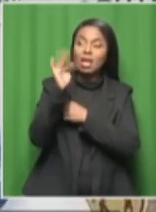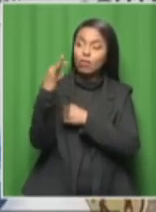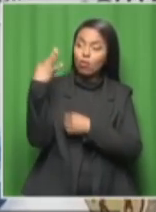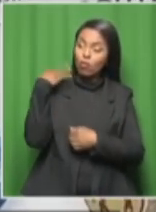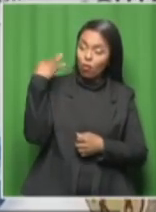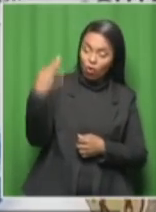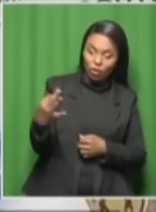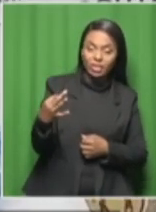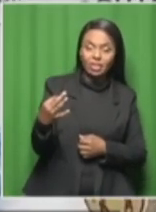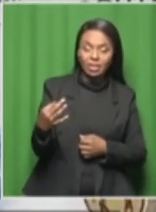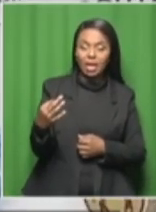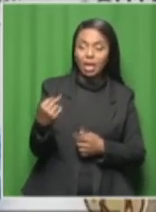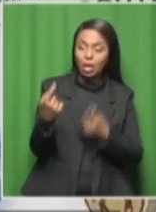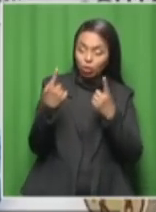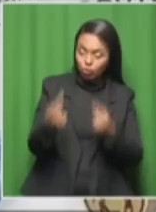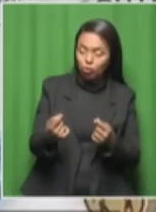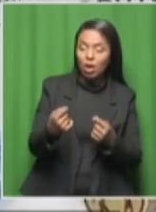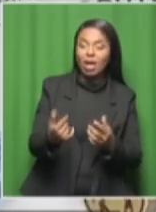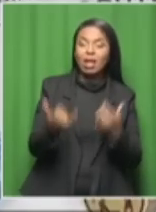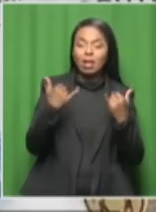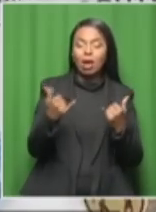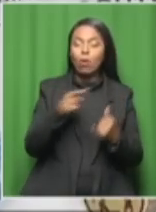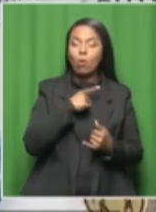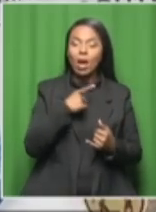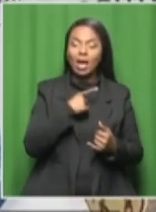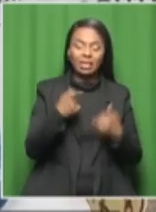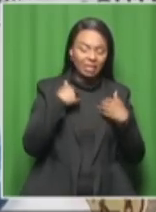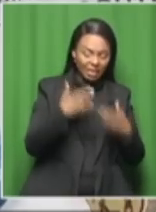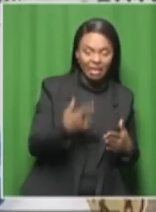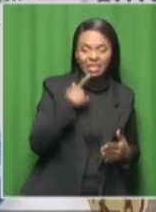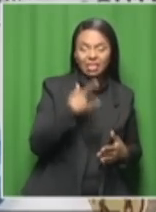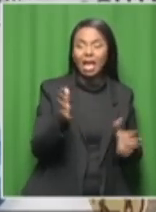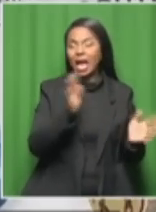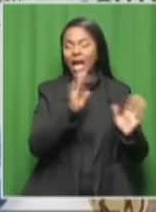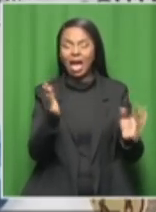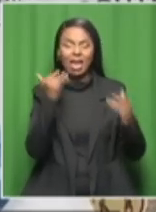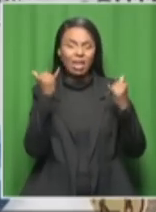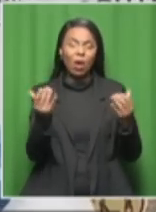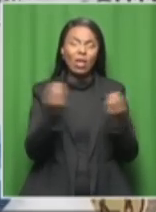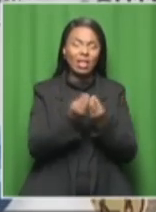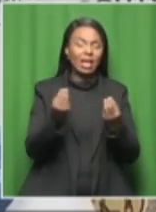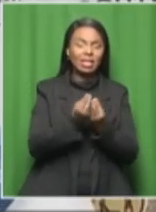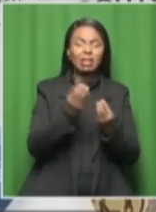voluntary repatriation, the International Office on Migration must help you,